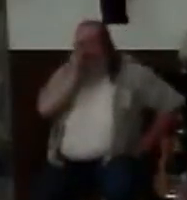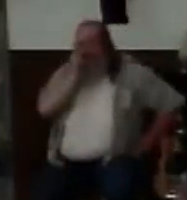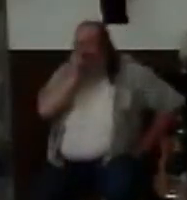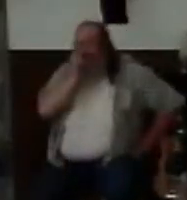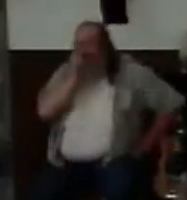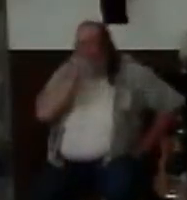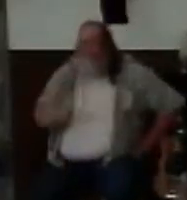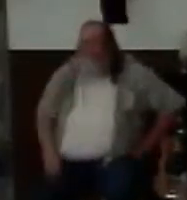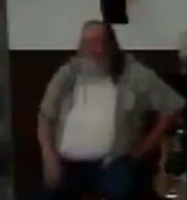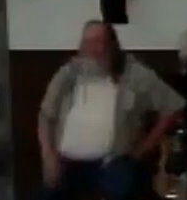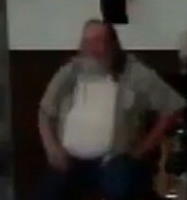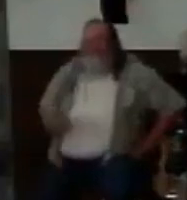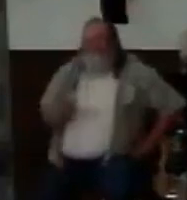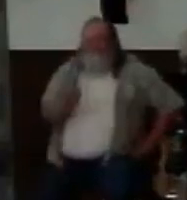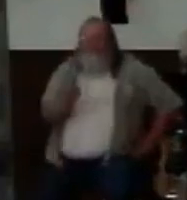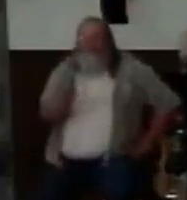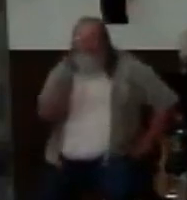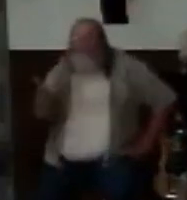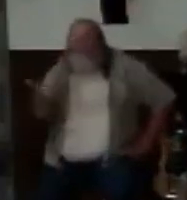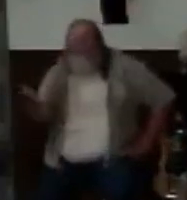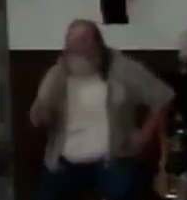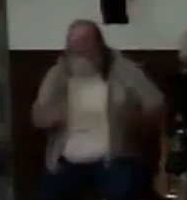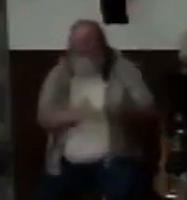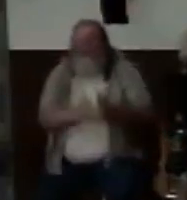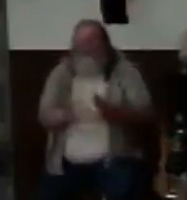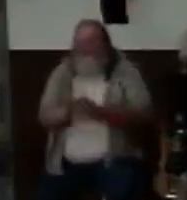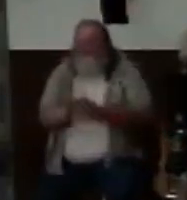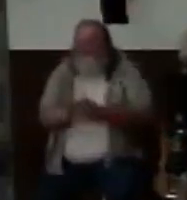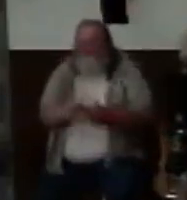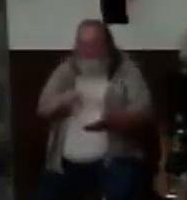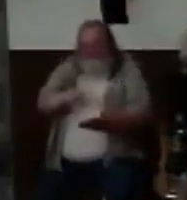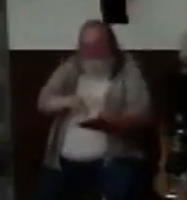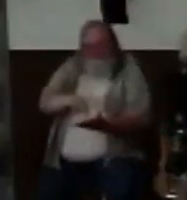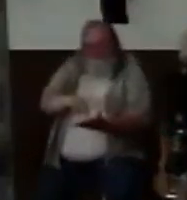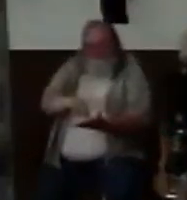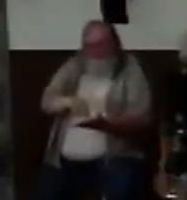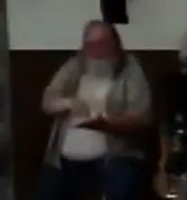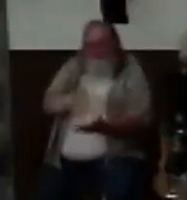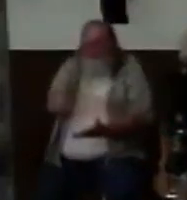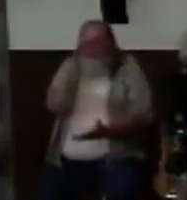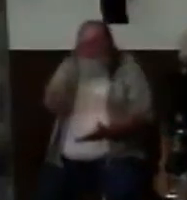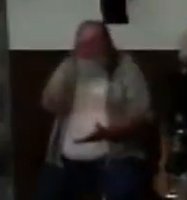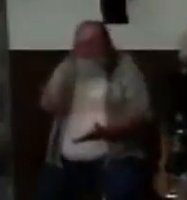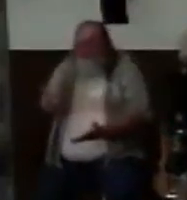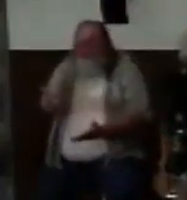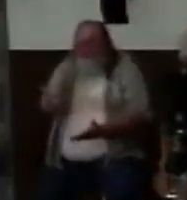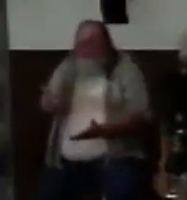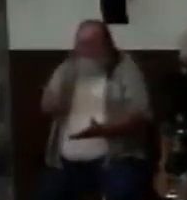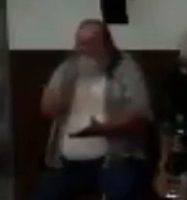While Jesus was standing right in front of them, they went on with the festival.